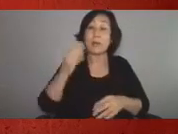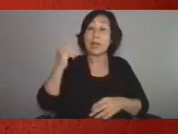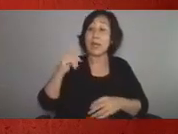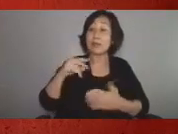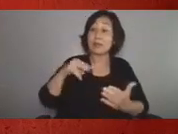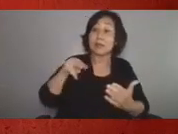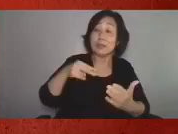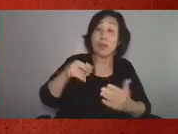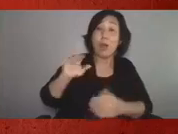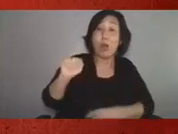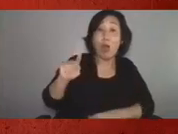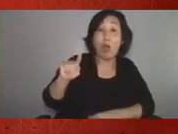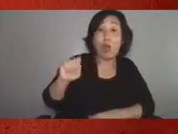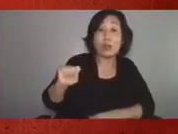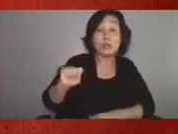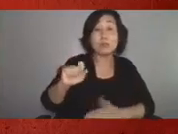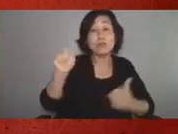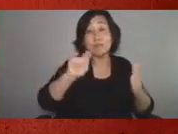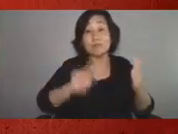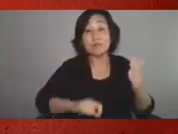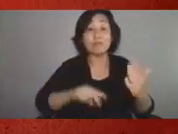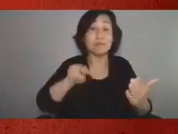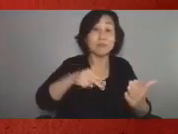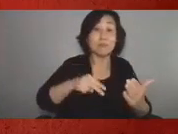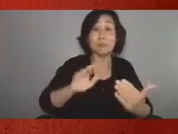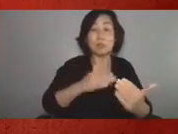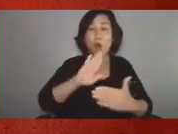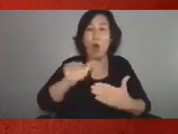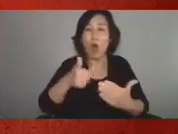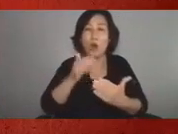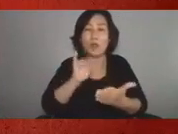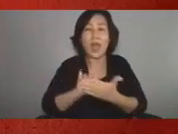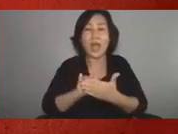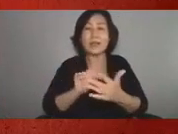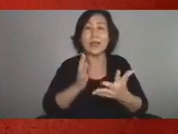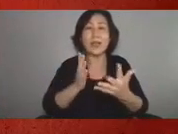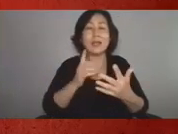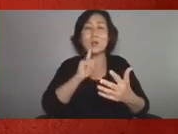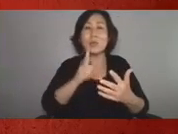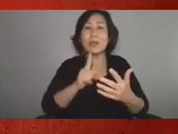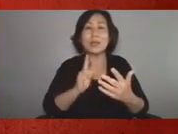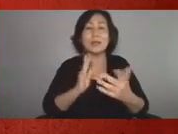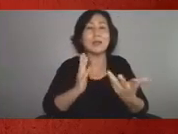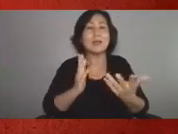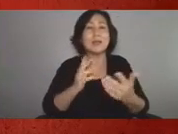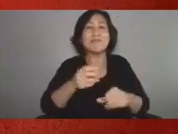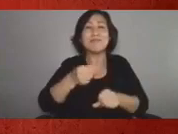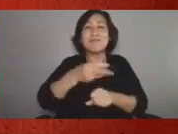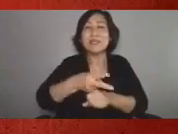transcend any racism, you know, that because it's about stories,